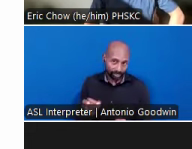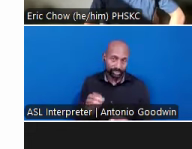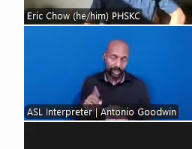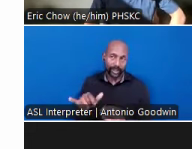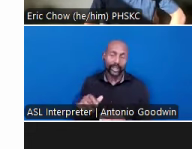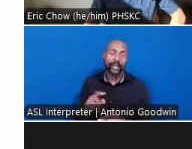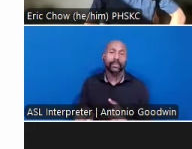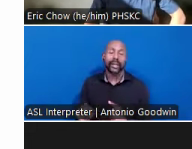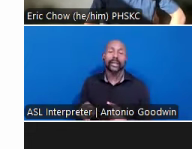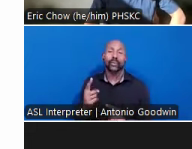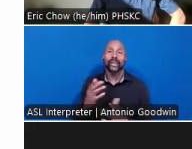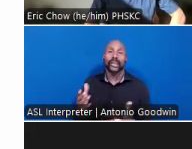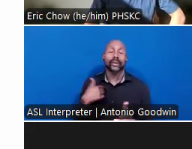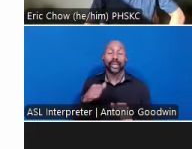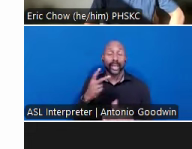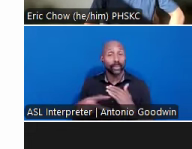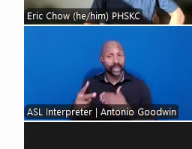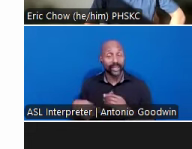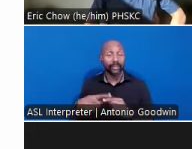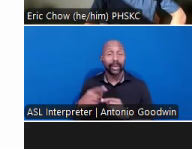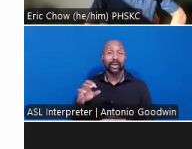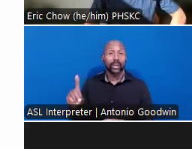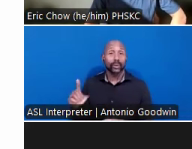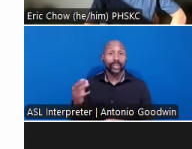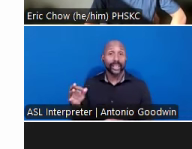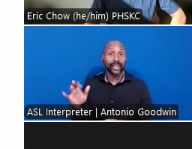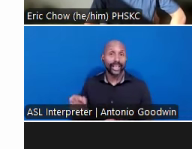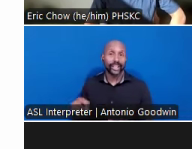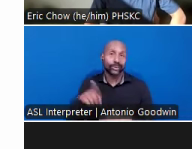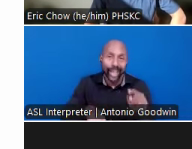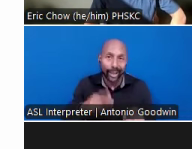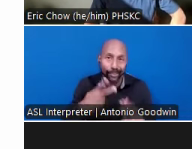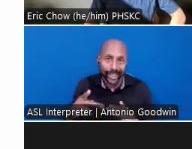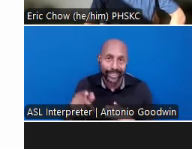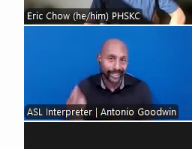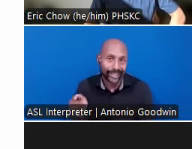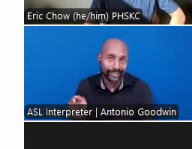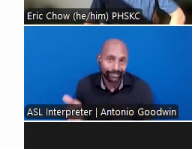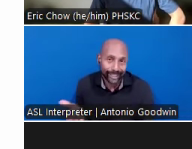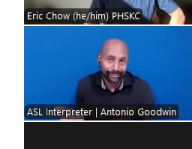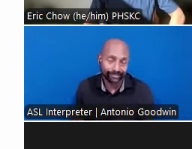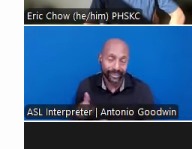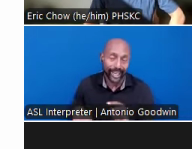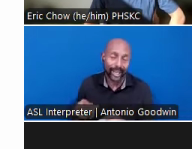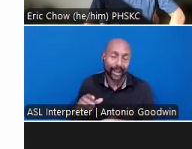is predictable about COVID-19 is its unpredictability. And there could be a number of reasons for that.